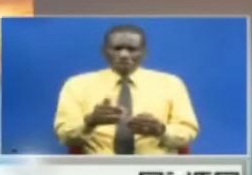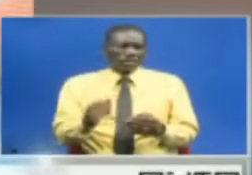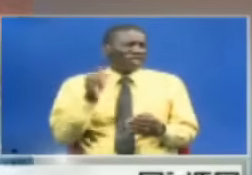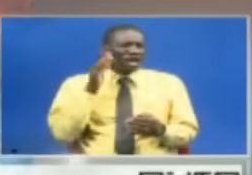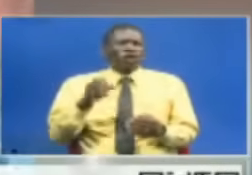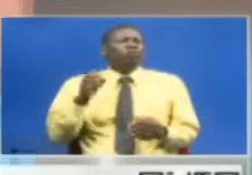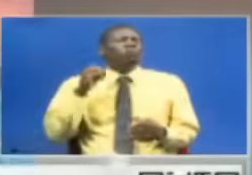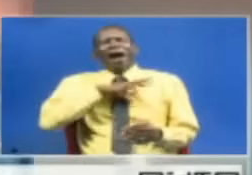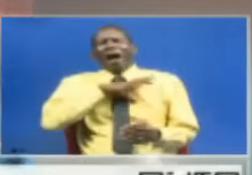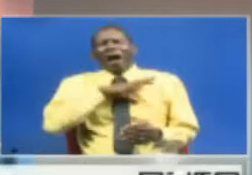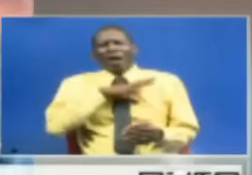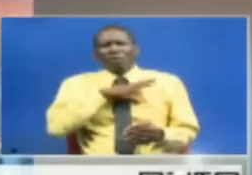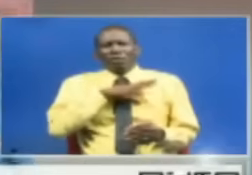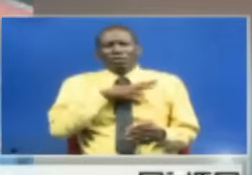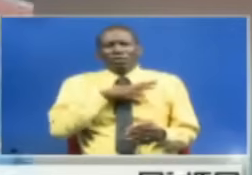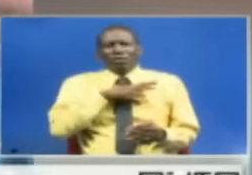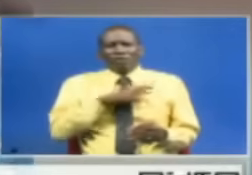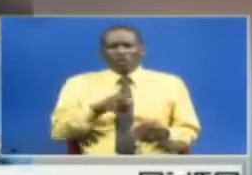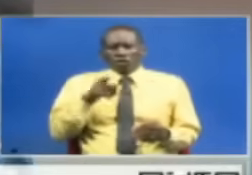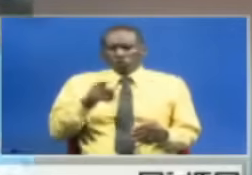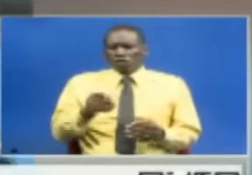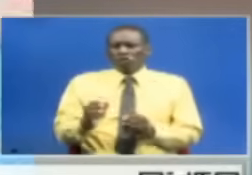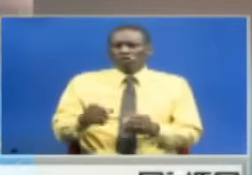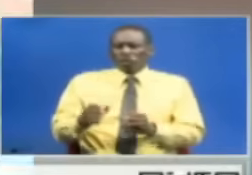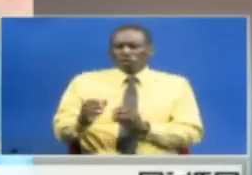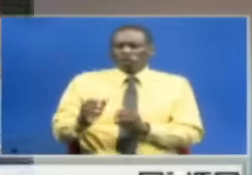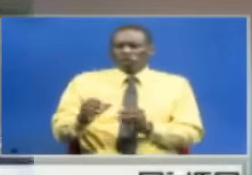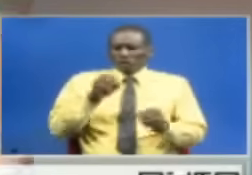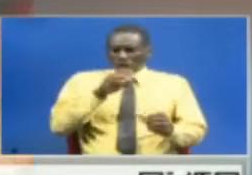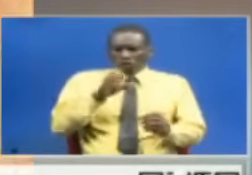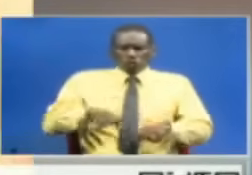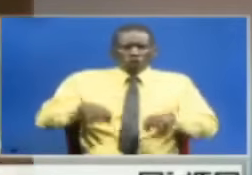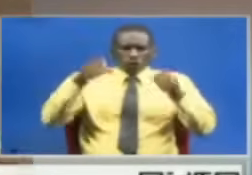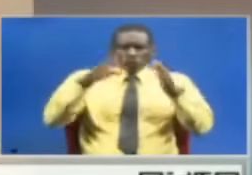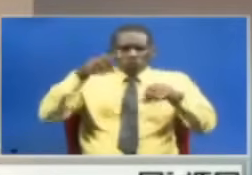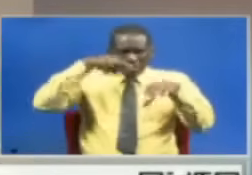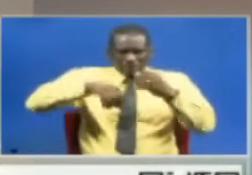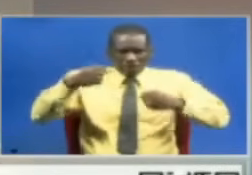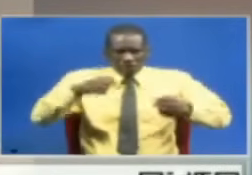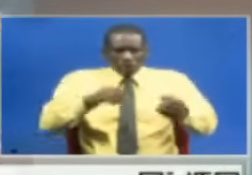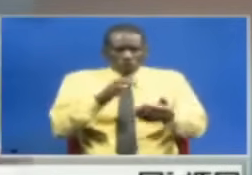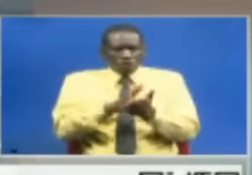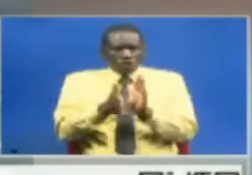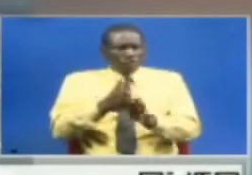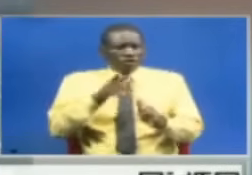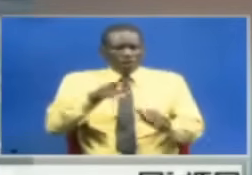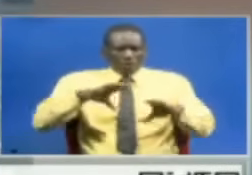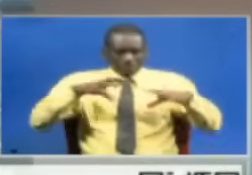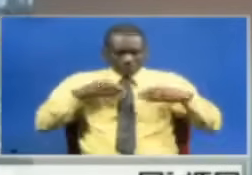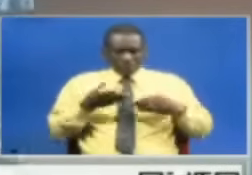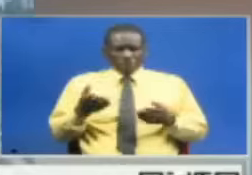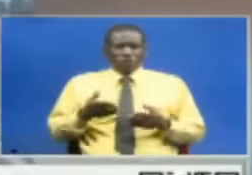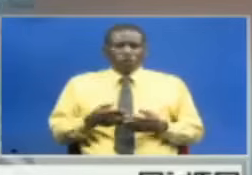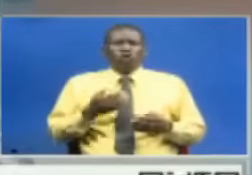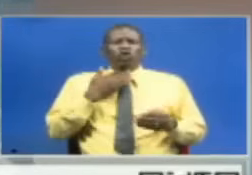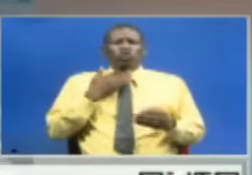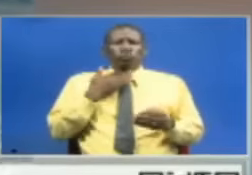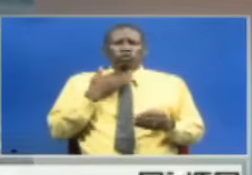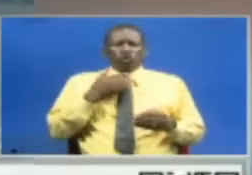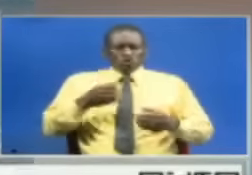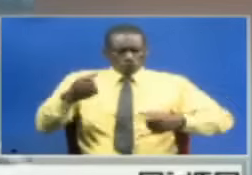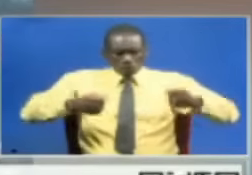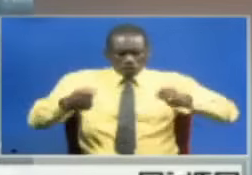screaming at a seemingly helpless officer whom she claims had entered her car without her consent. You wanted to take a road trip with